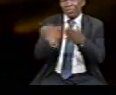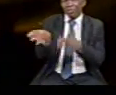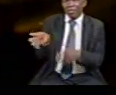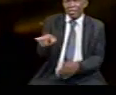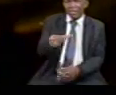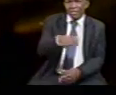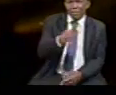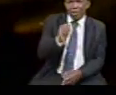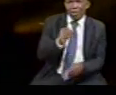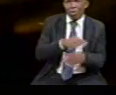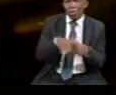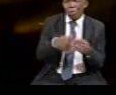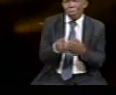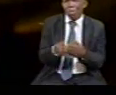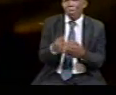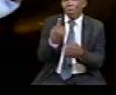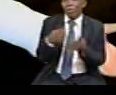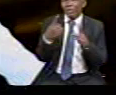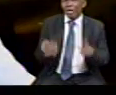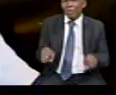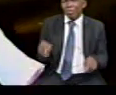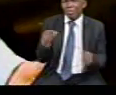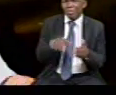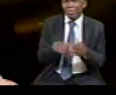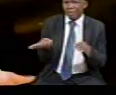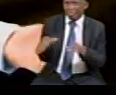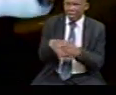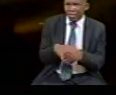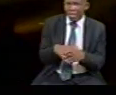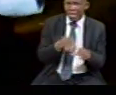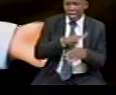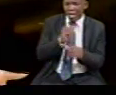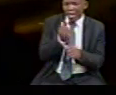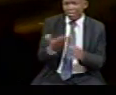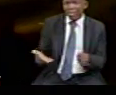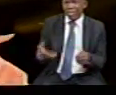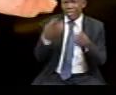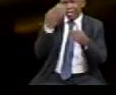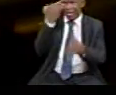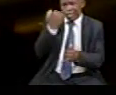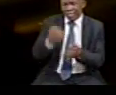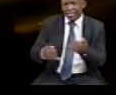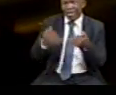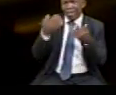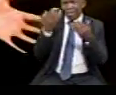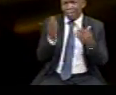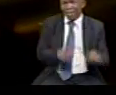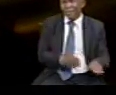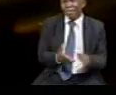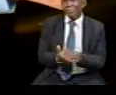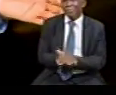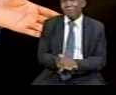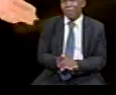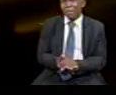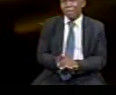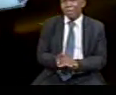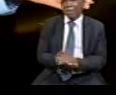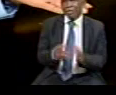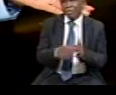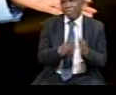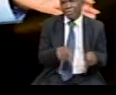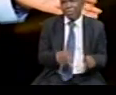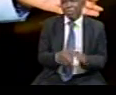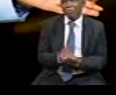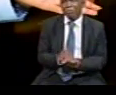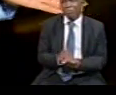marriages that they sold their eternity for? It came to an end, upright end. I'm not even sure whether for the people for whom they sold their eternity made